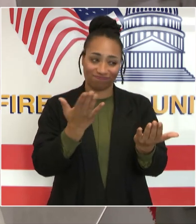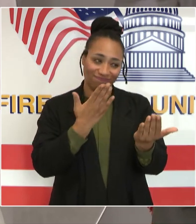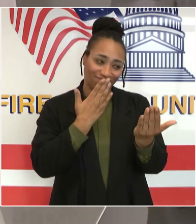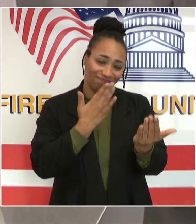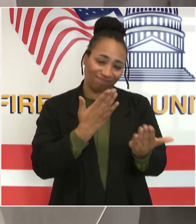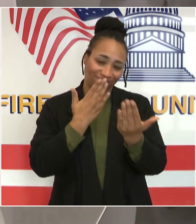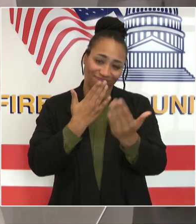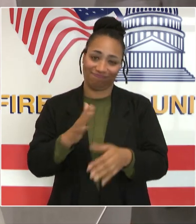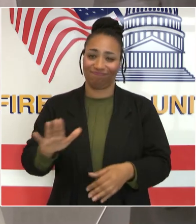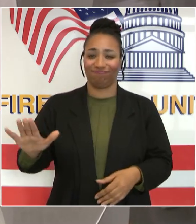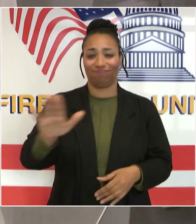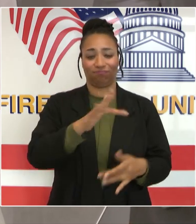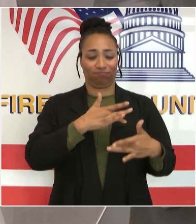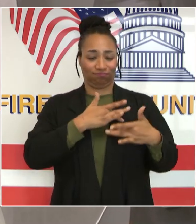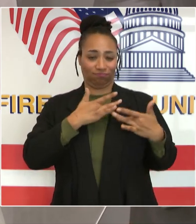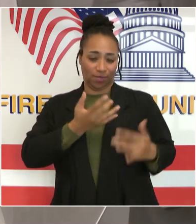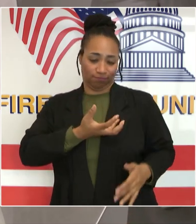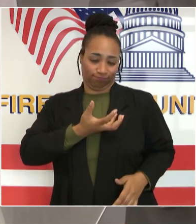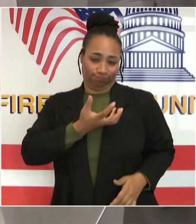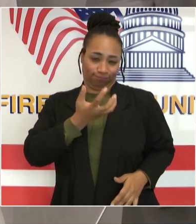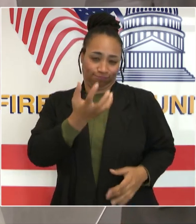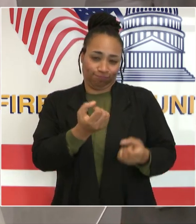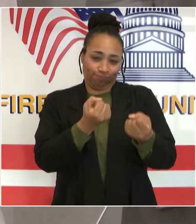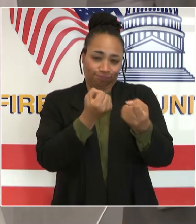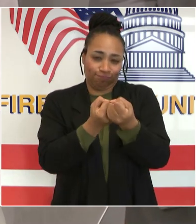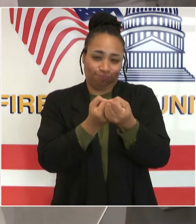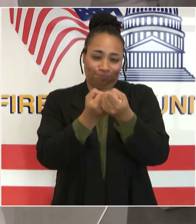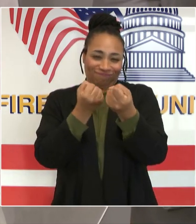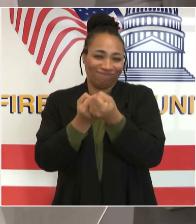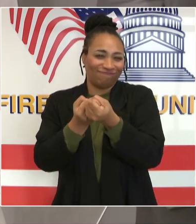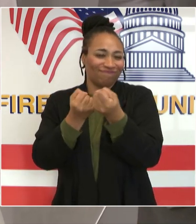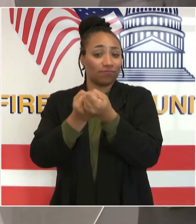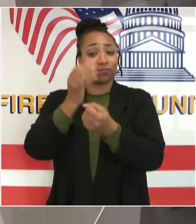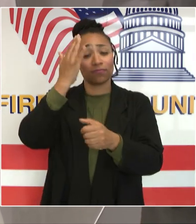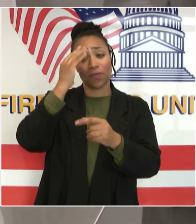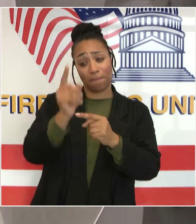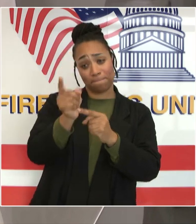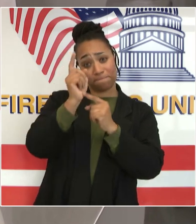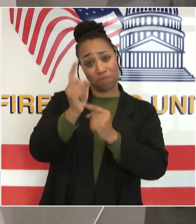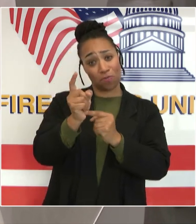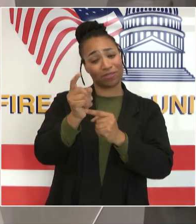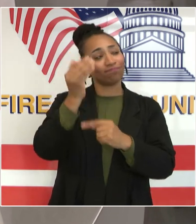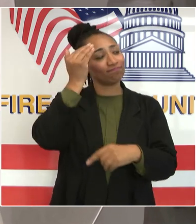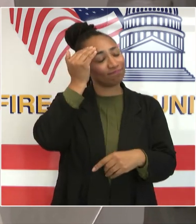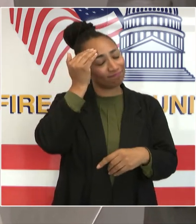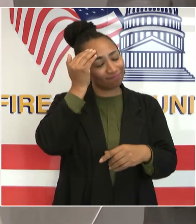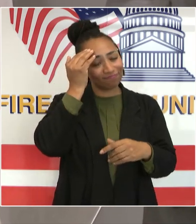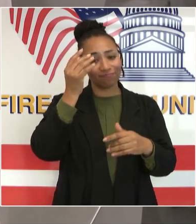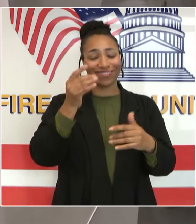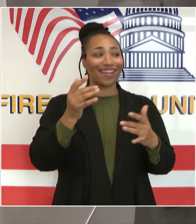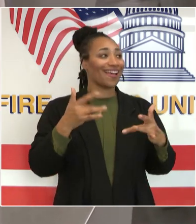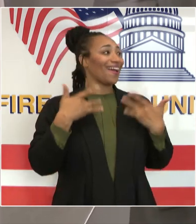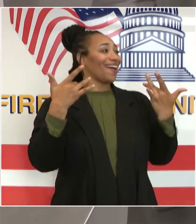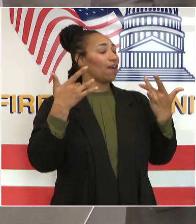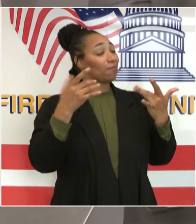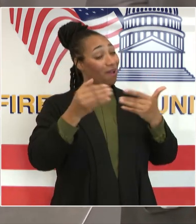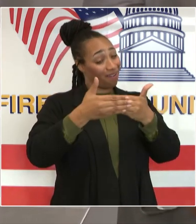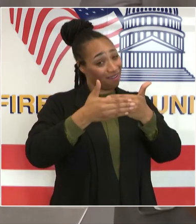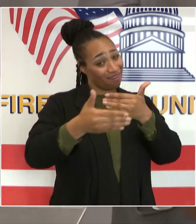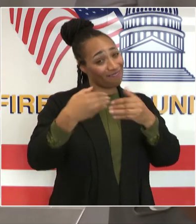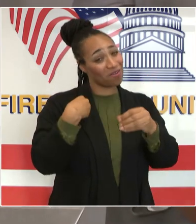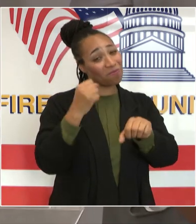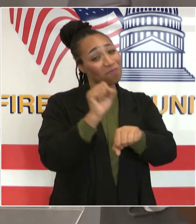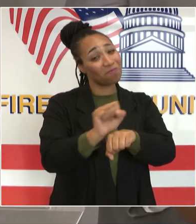to this point. We have a lot of work ahead of us, and I know we're going to get there, and I know that everybody's excited, and that we